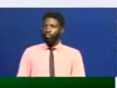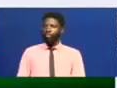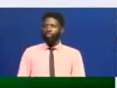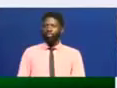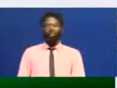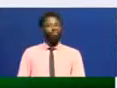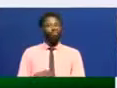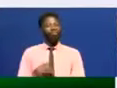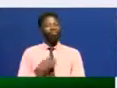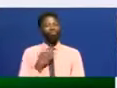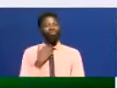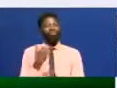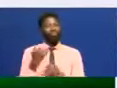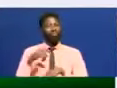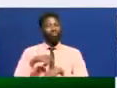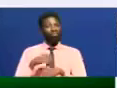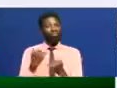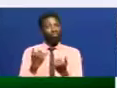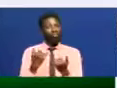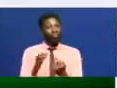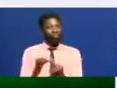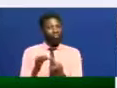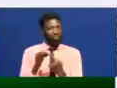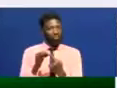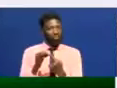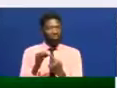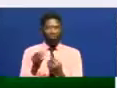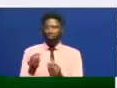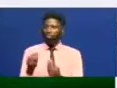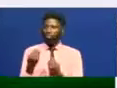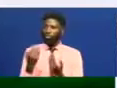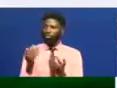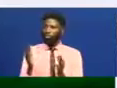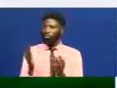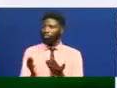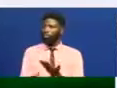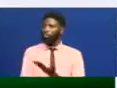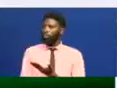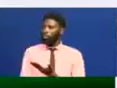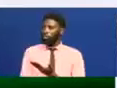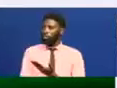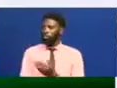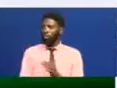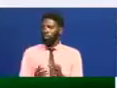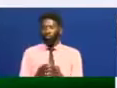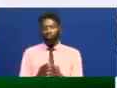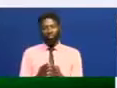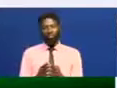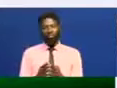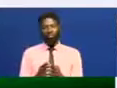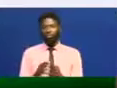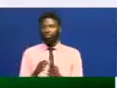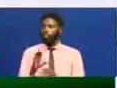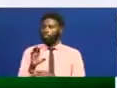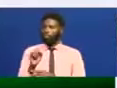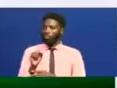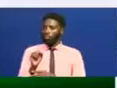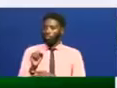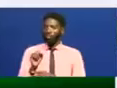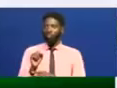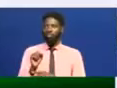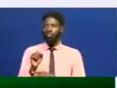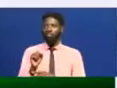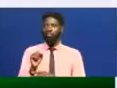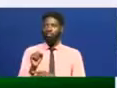take this special moment I've been given by the special CS. He's a very,